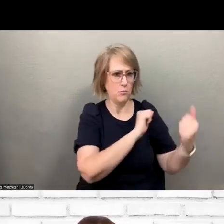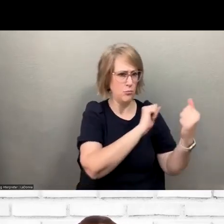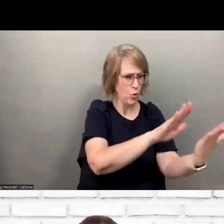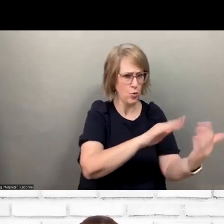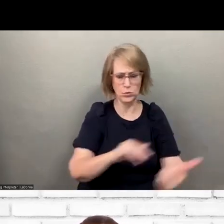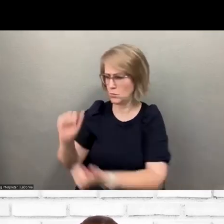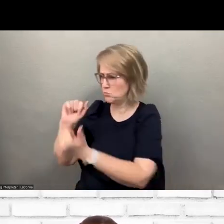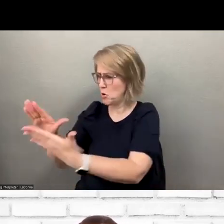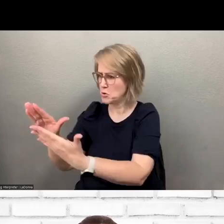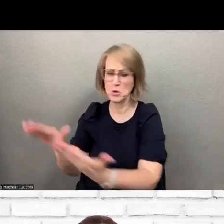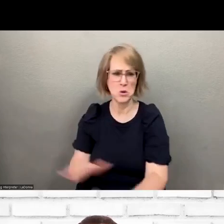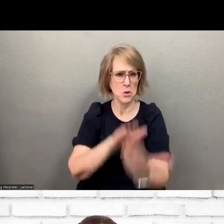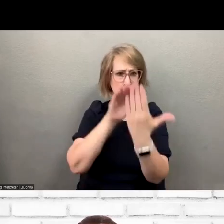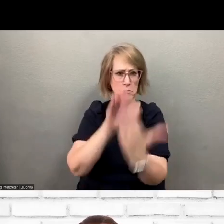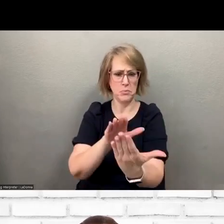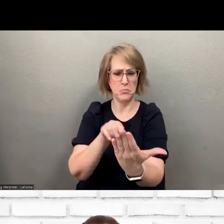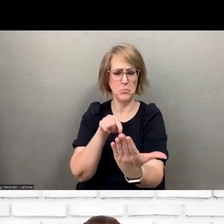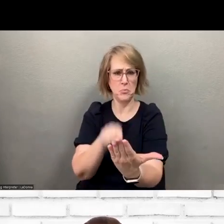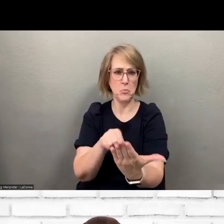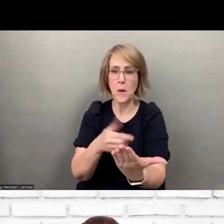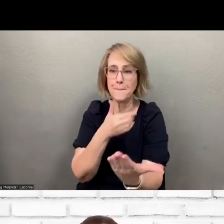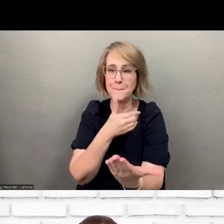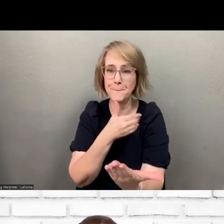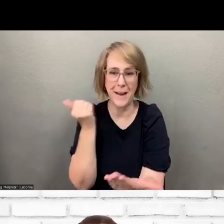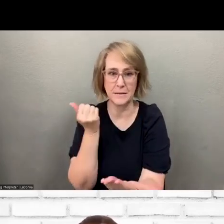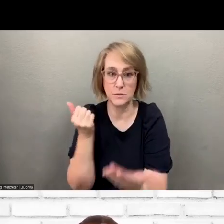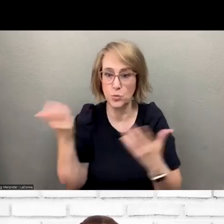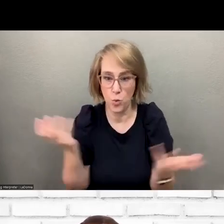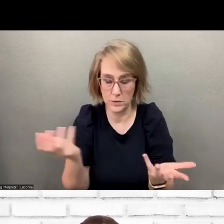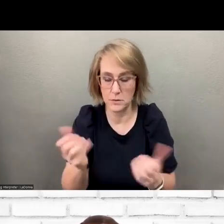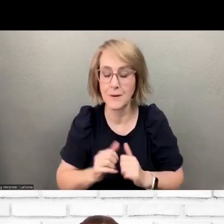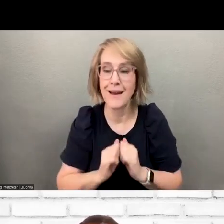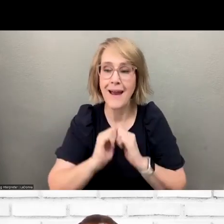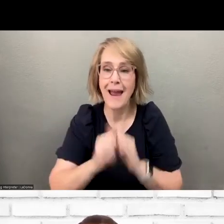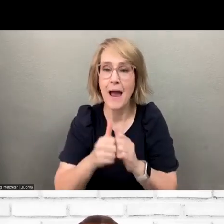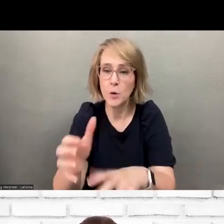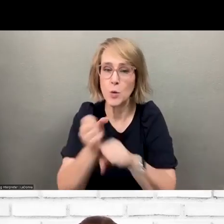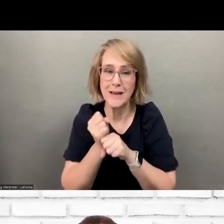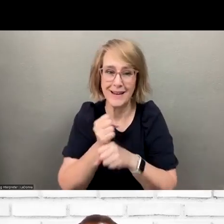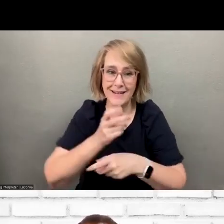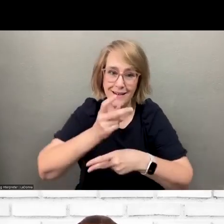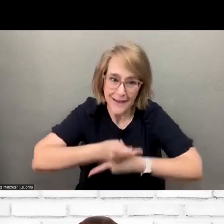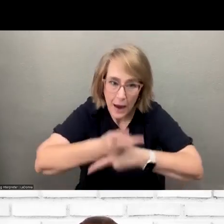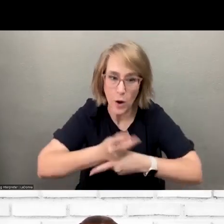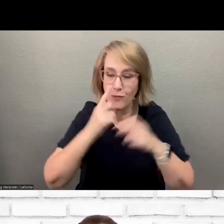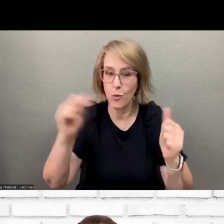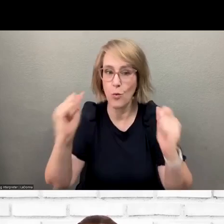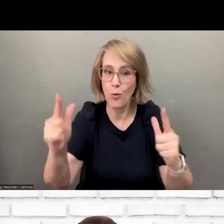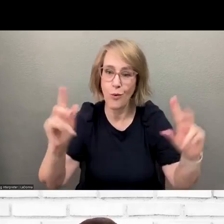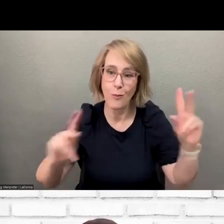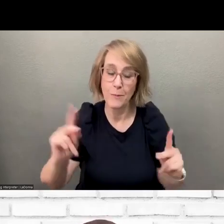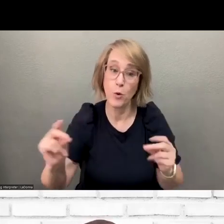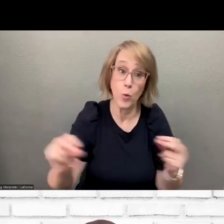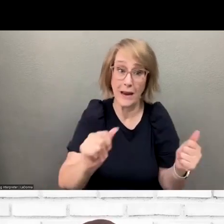approaches, if you would have it, to this medical clearance piece, but also how to get care to everyone as quickly as